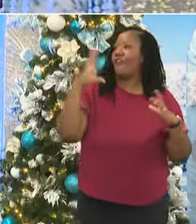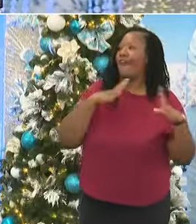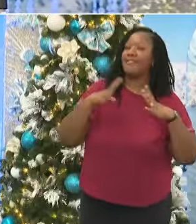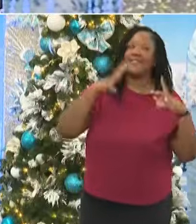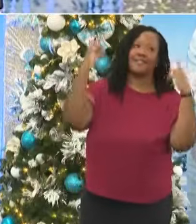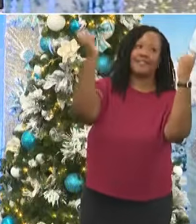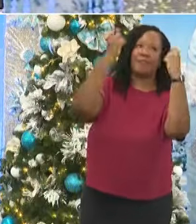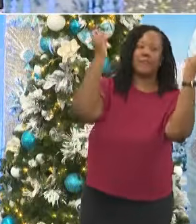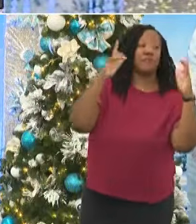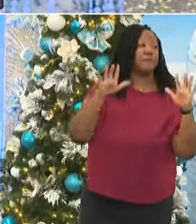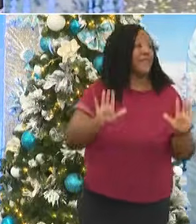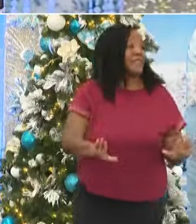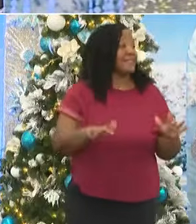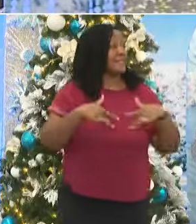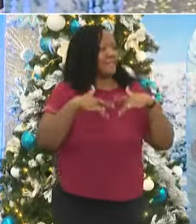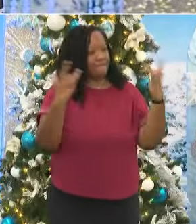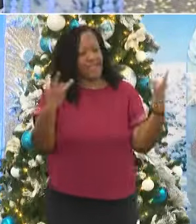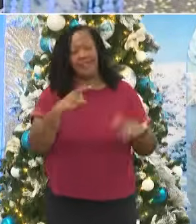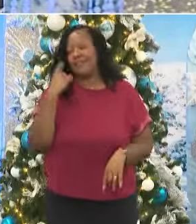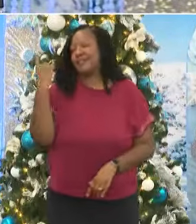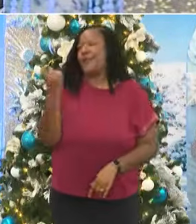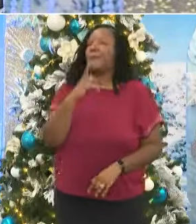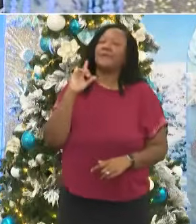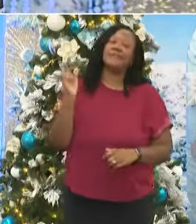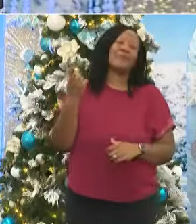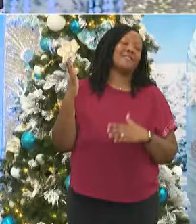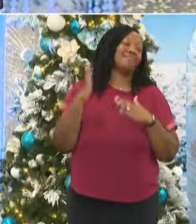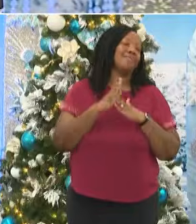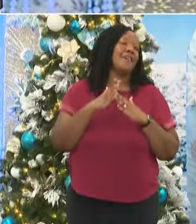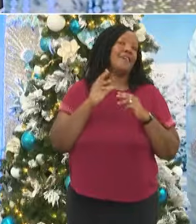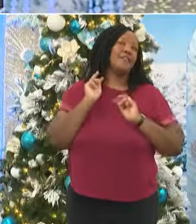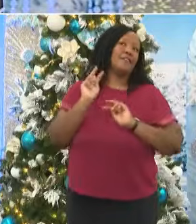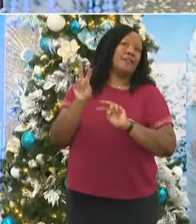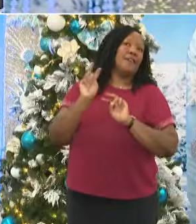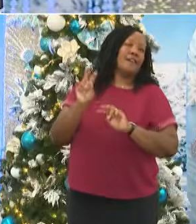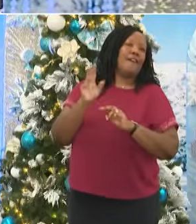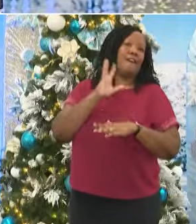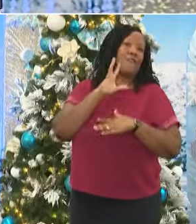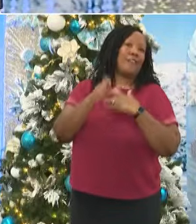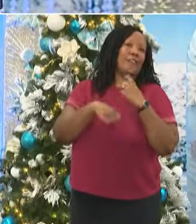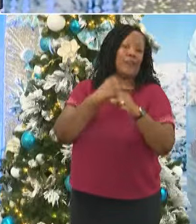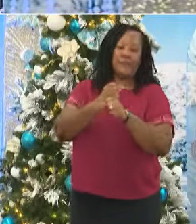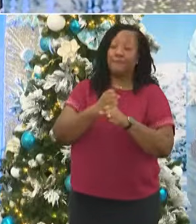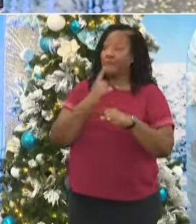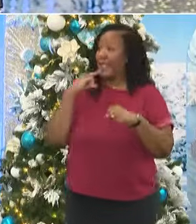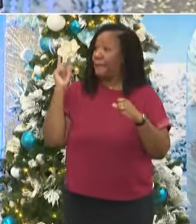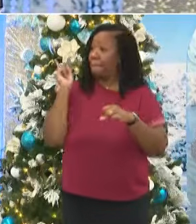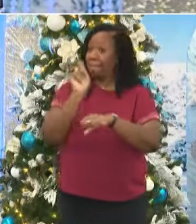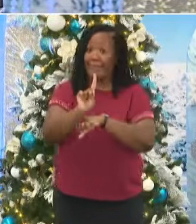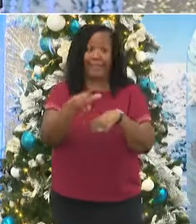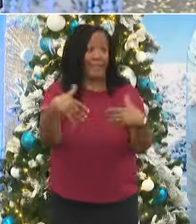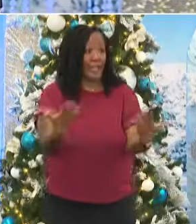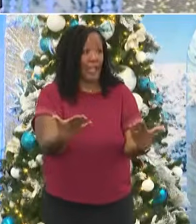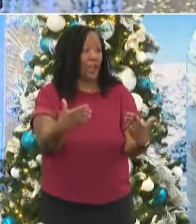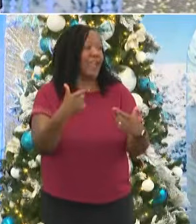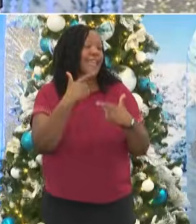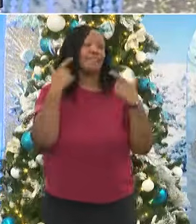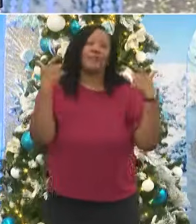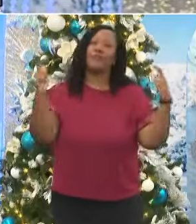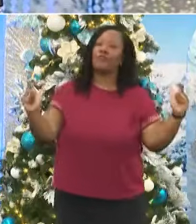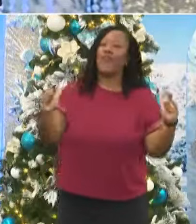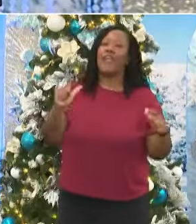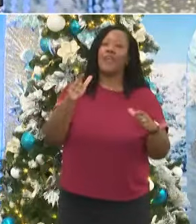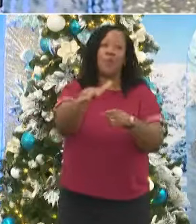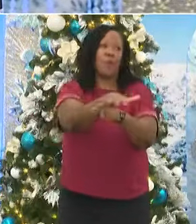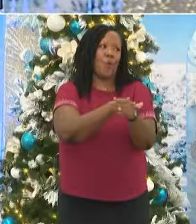event is always one of the highlights of the season, and being here with you in the Great Ward